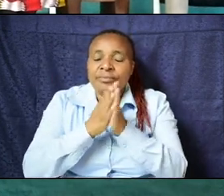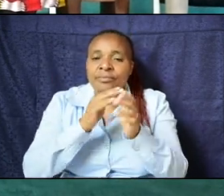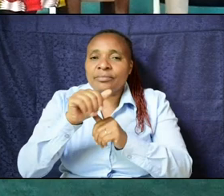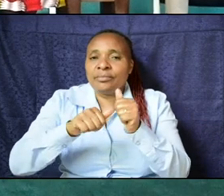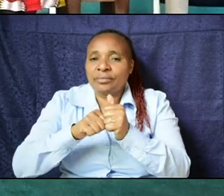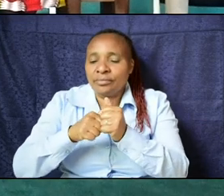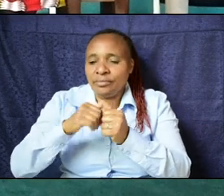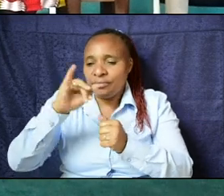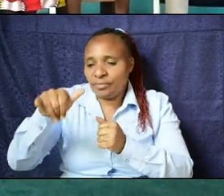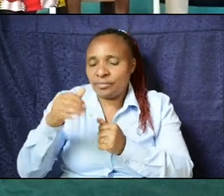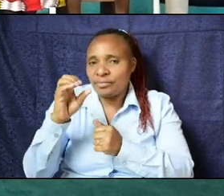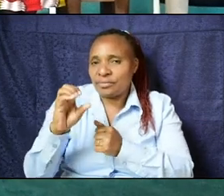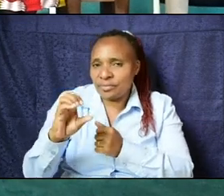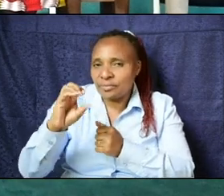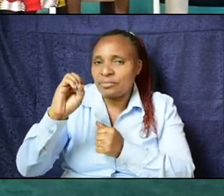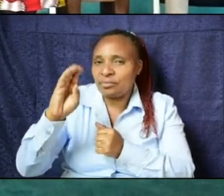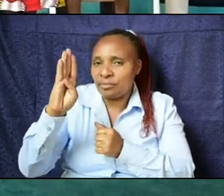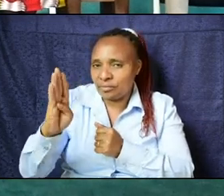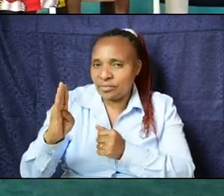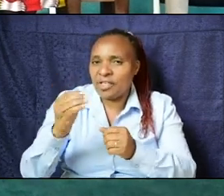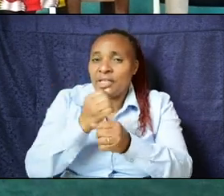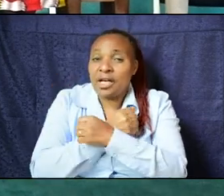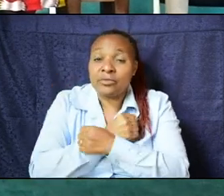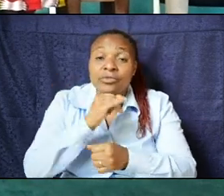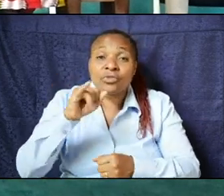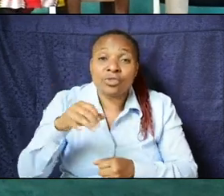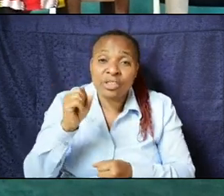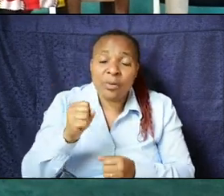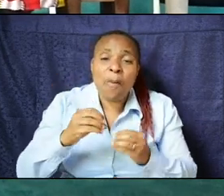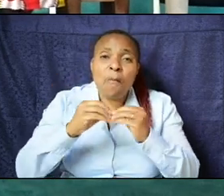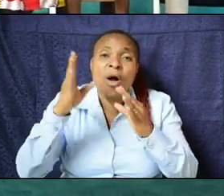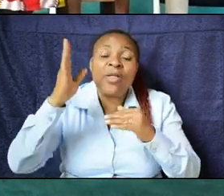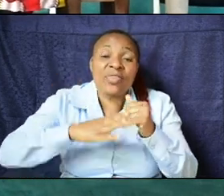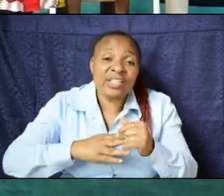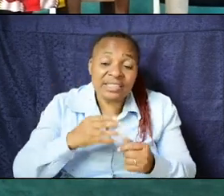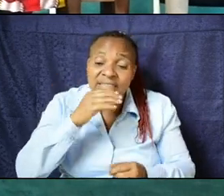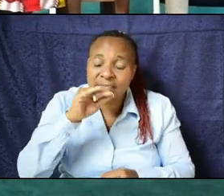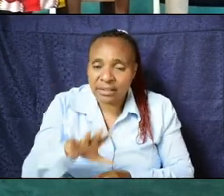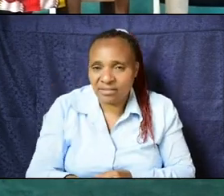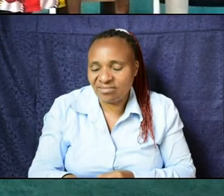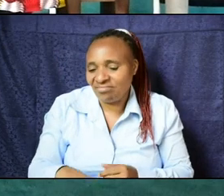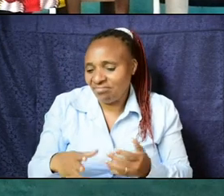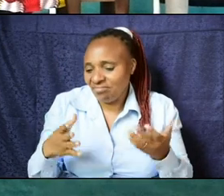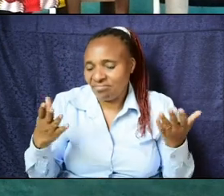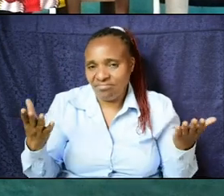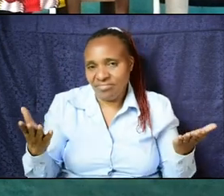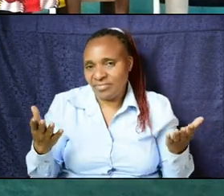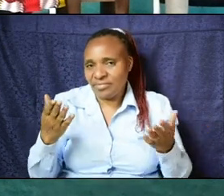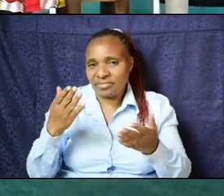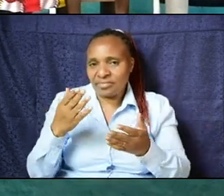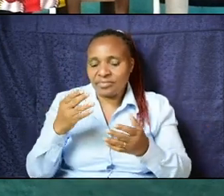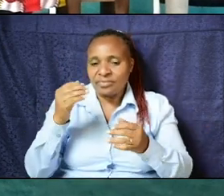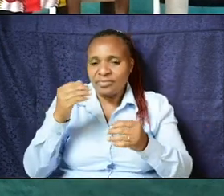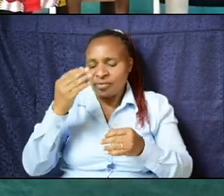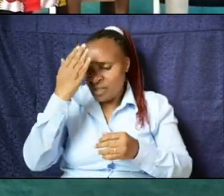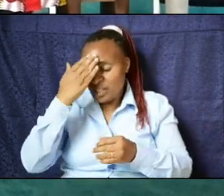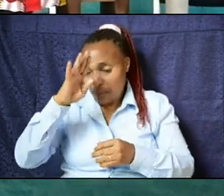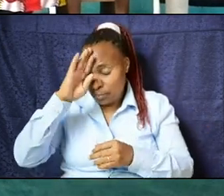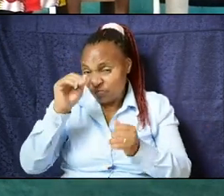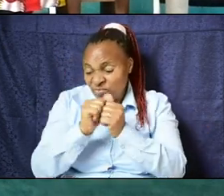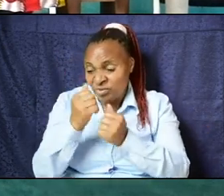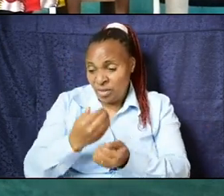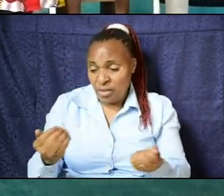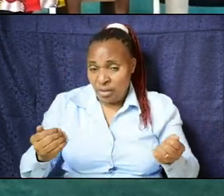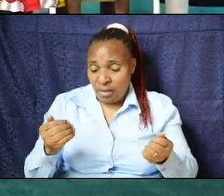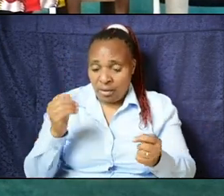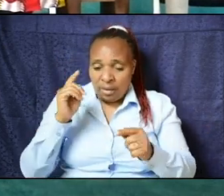he loved Joseph more than the sons. No wonder he got upset with the children at